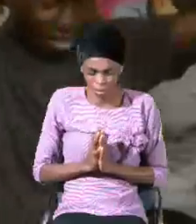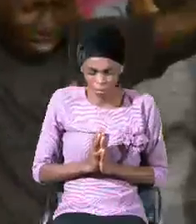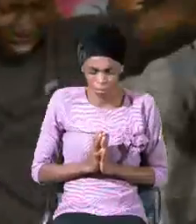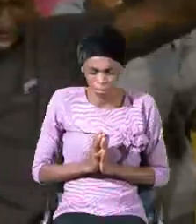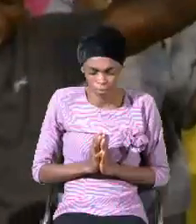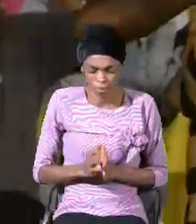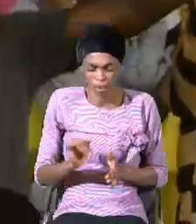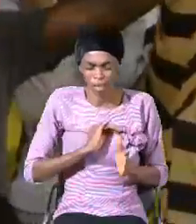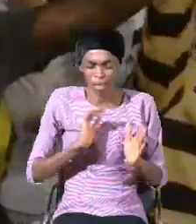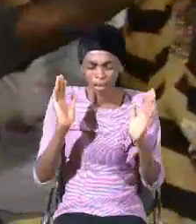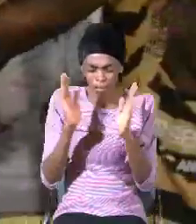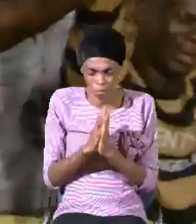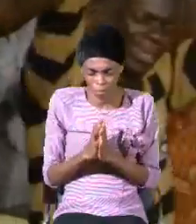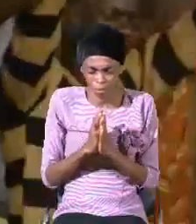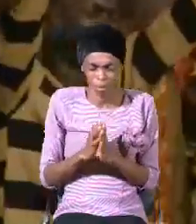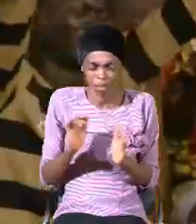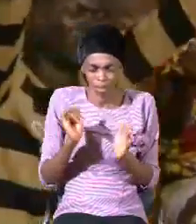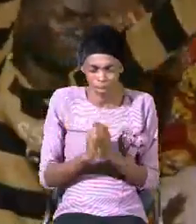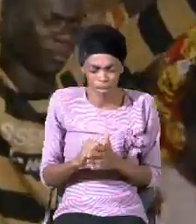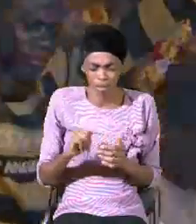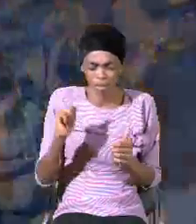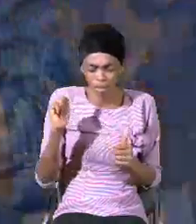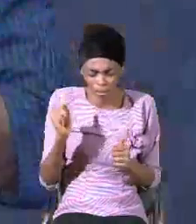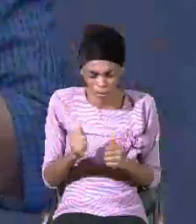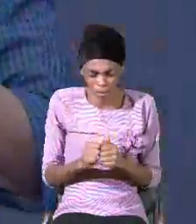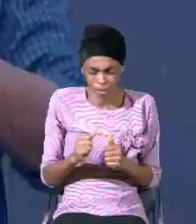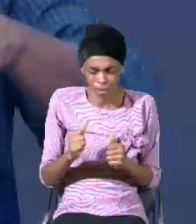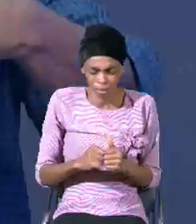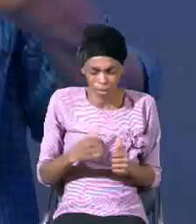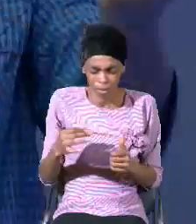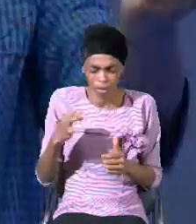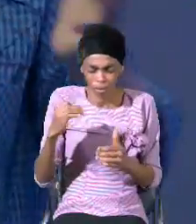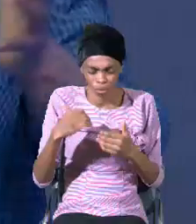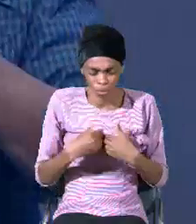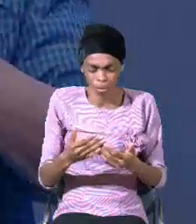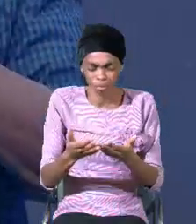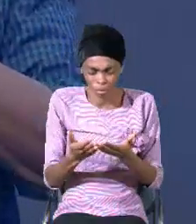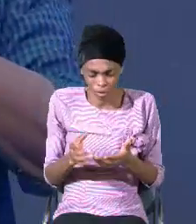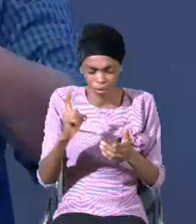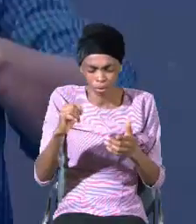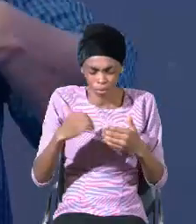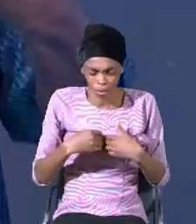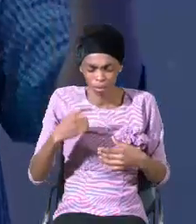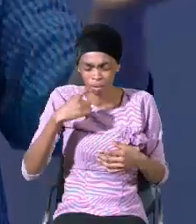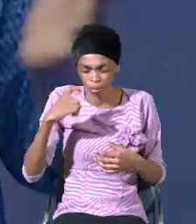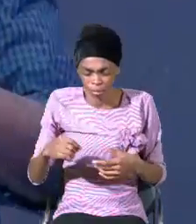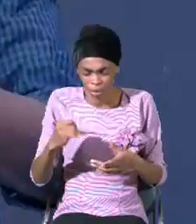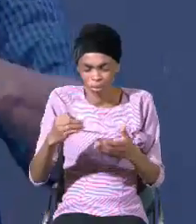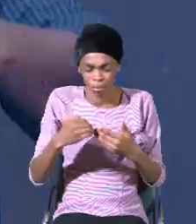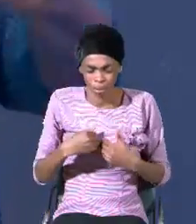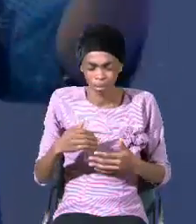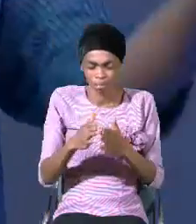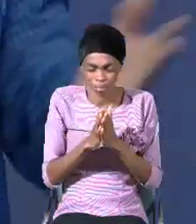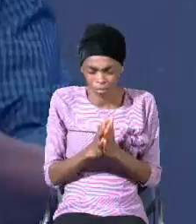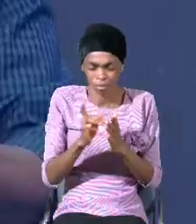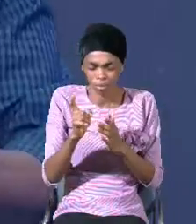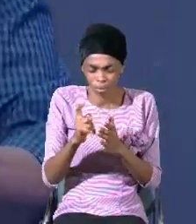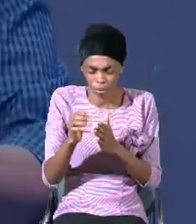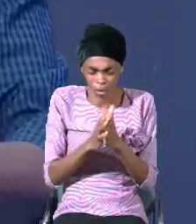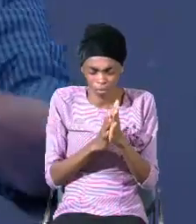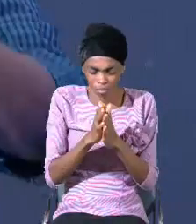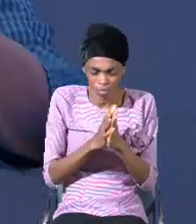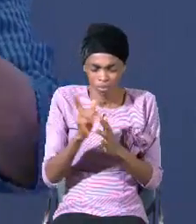I pray that everything you have desired, everything you have declared, everything you have demanded, everything you